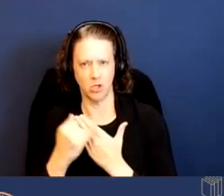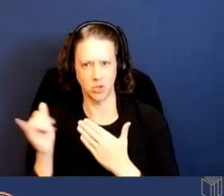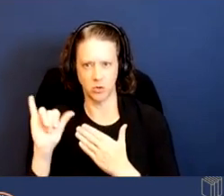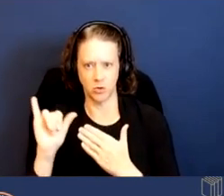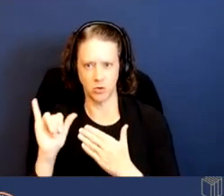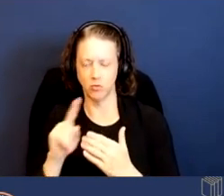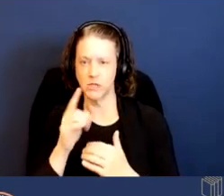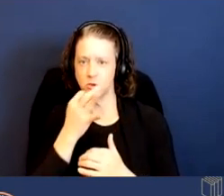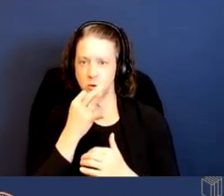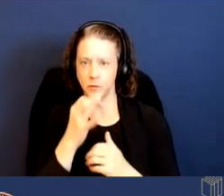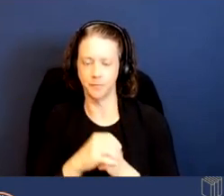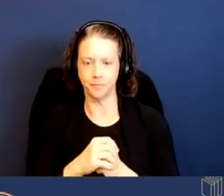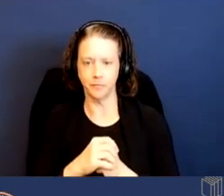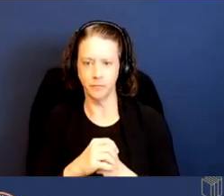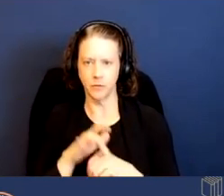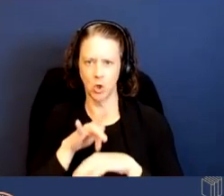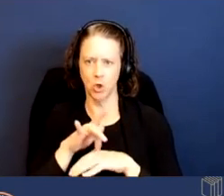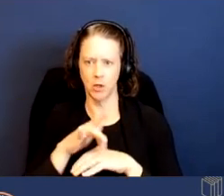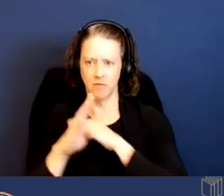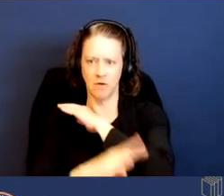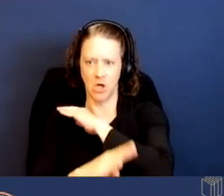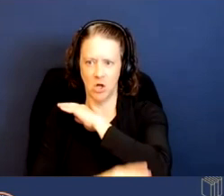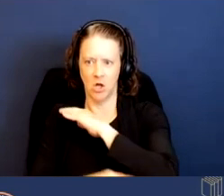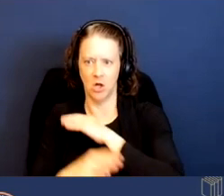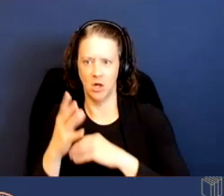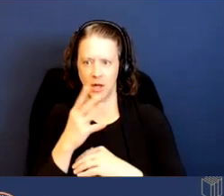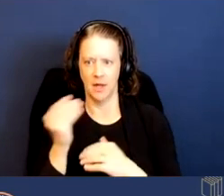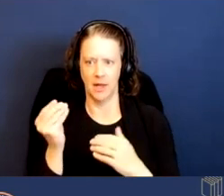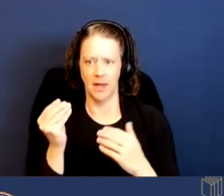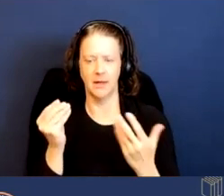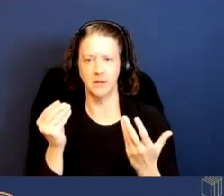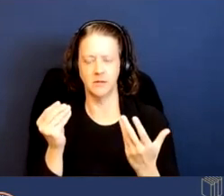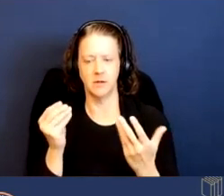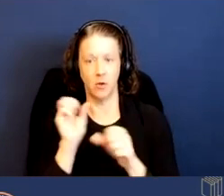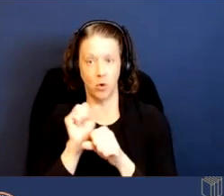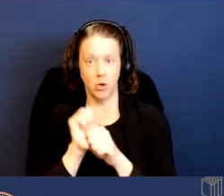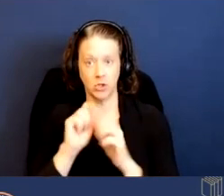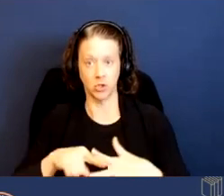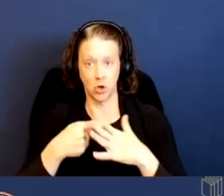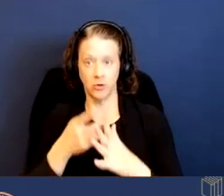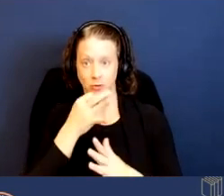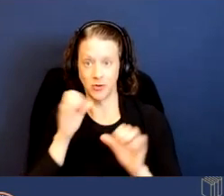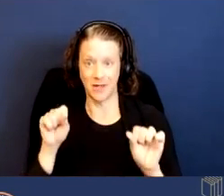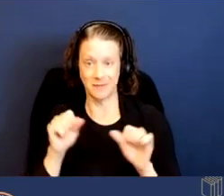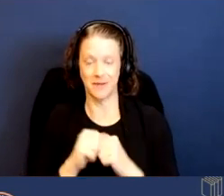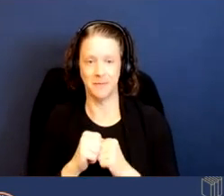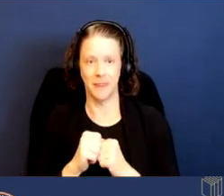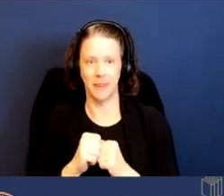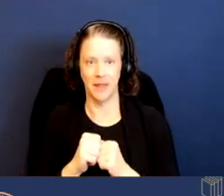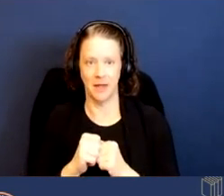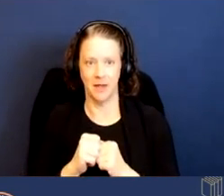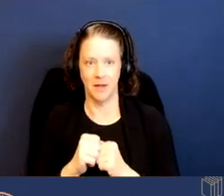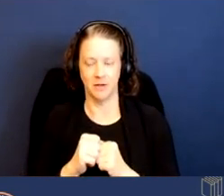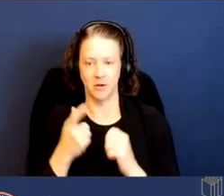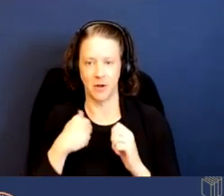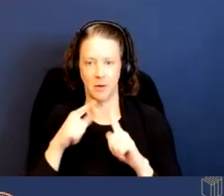very, very soon, this early fall, and so that the work can begin as soon as possible as well. So I will